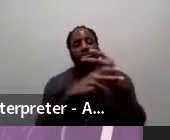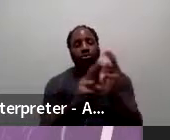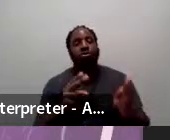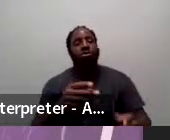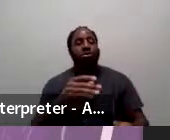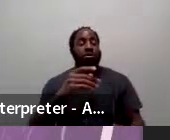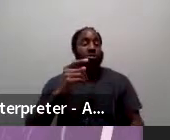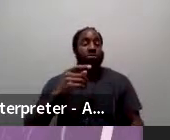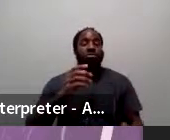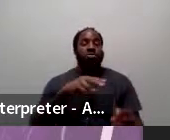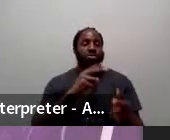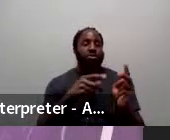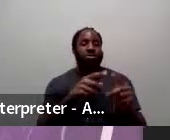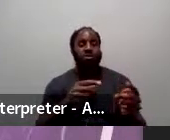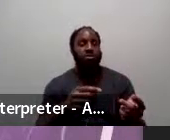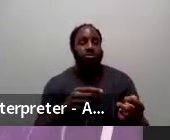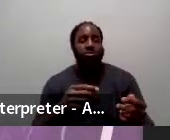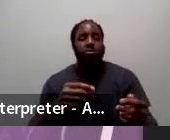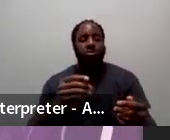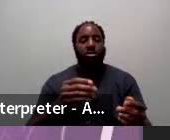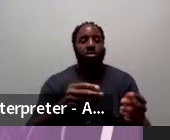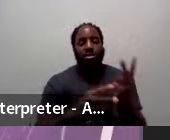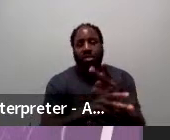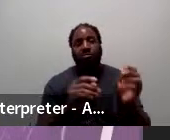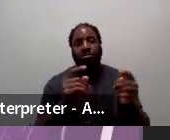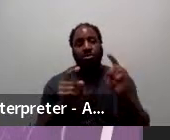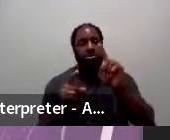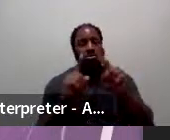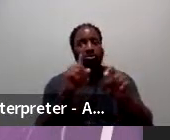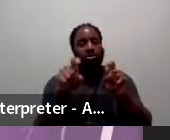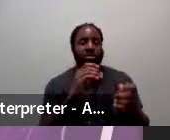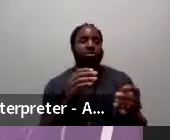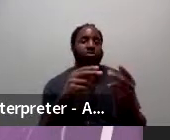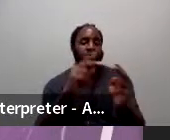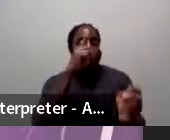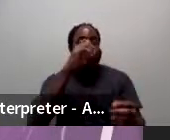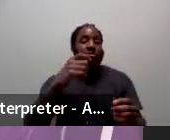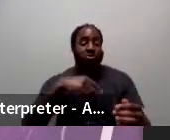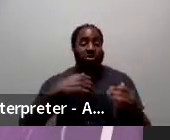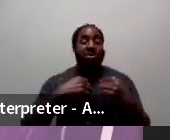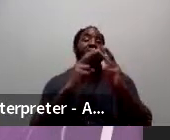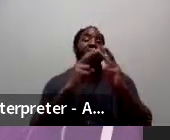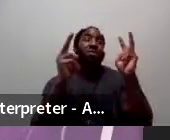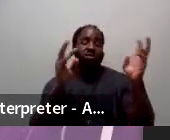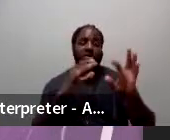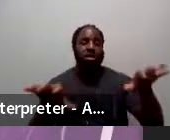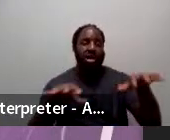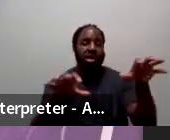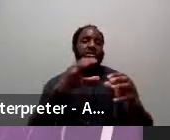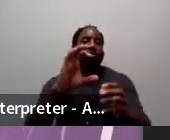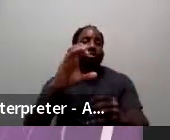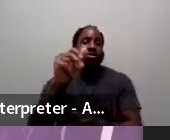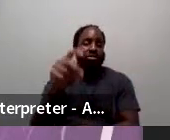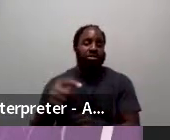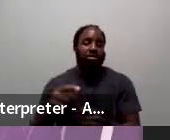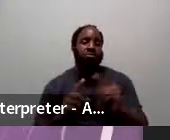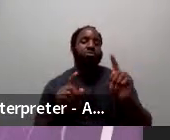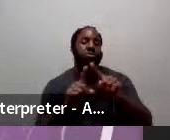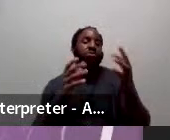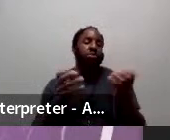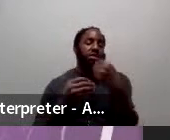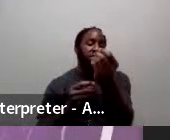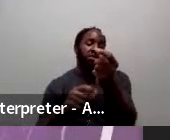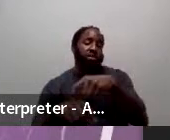very active conversation that we have here on zoning and other questions, but we also want to give time